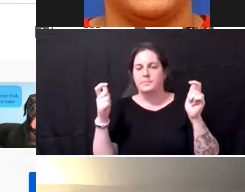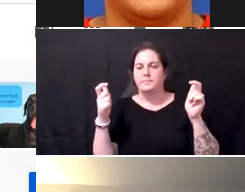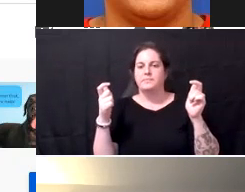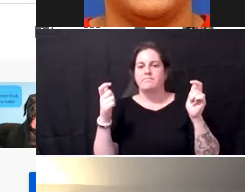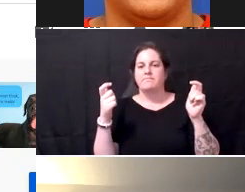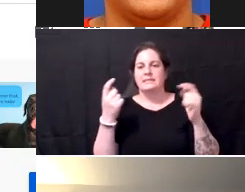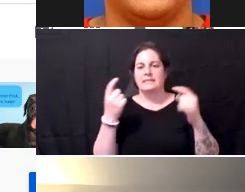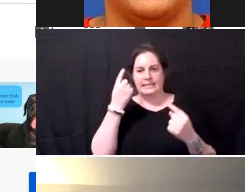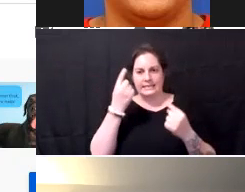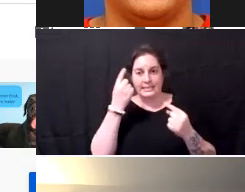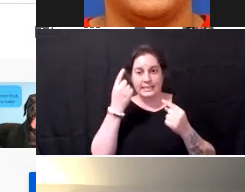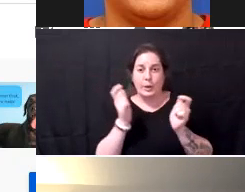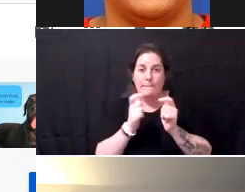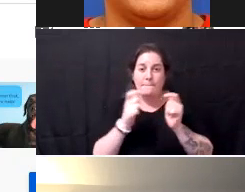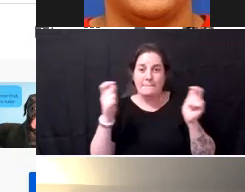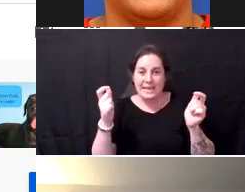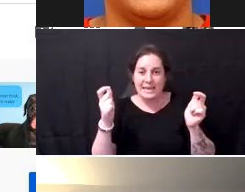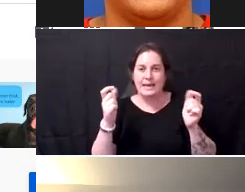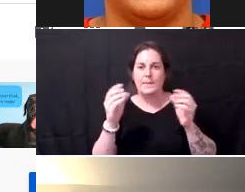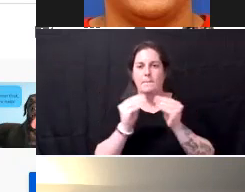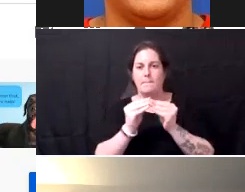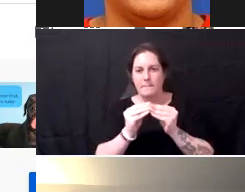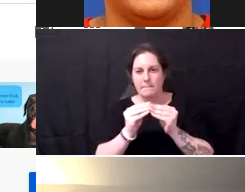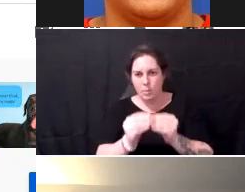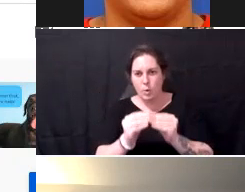getting bigger, but more negative,